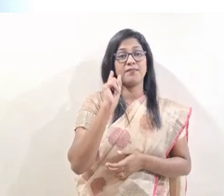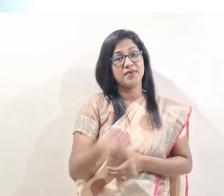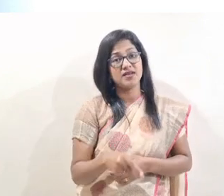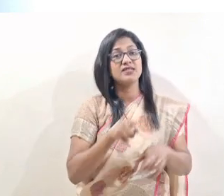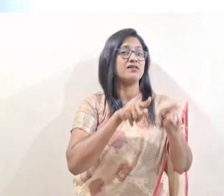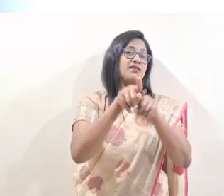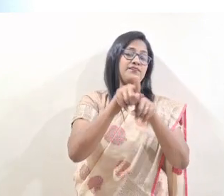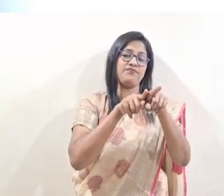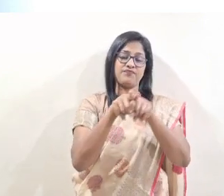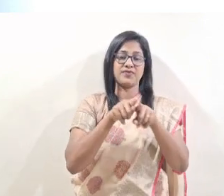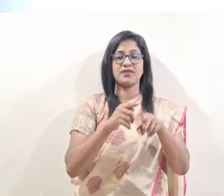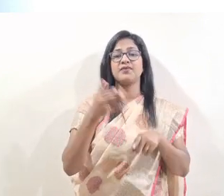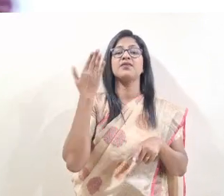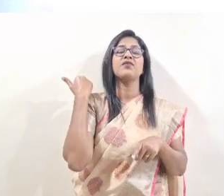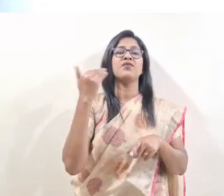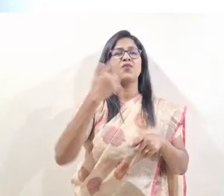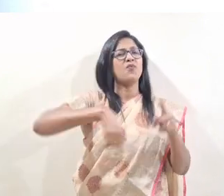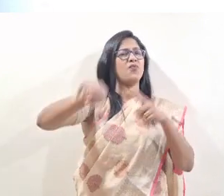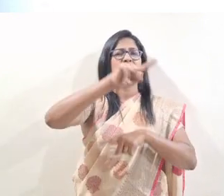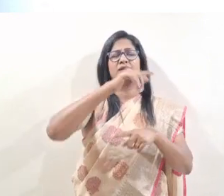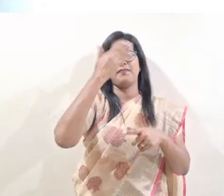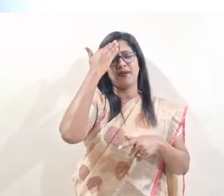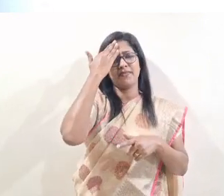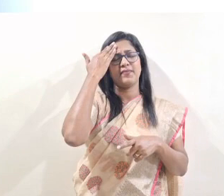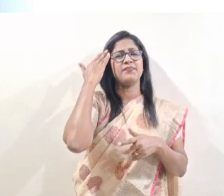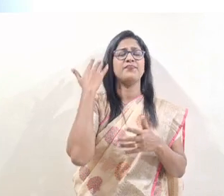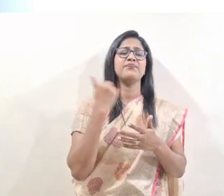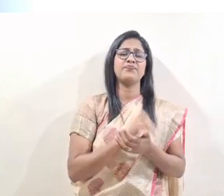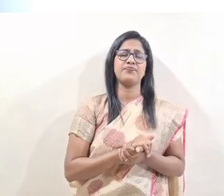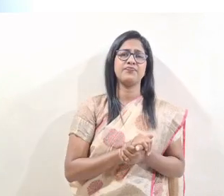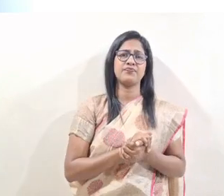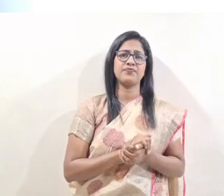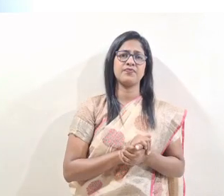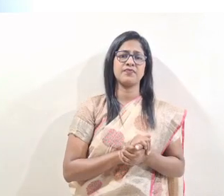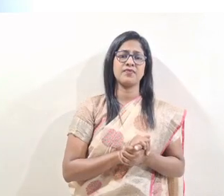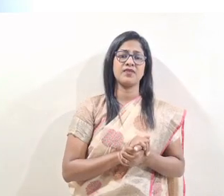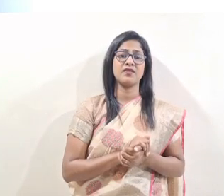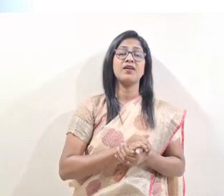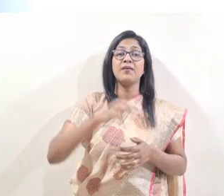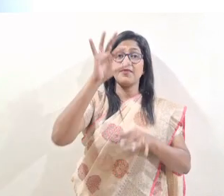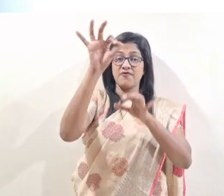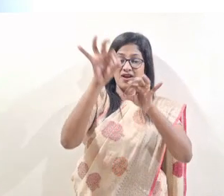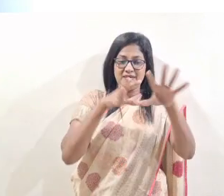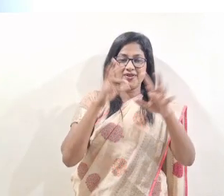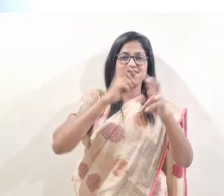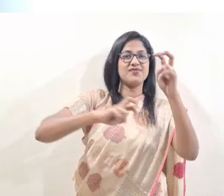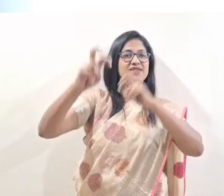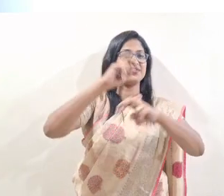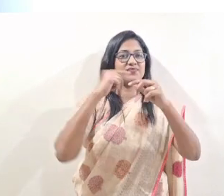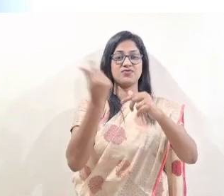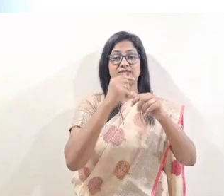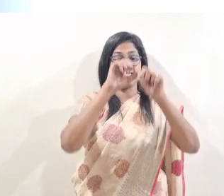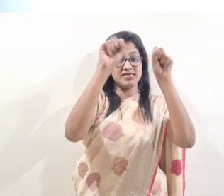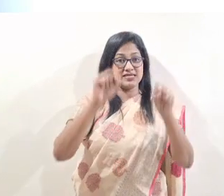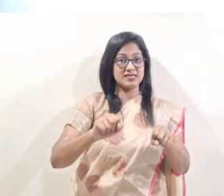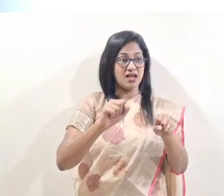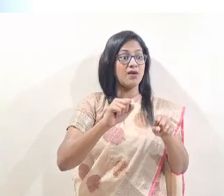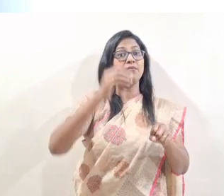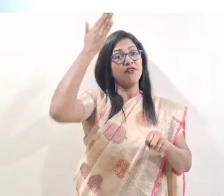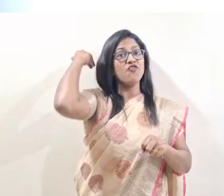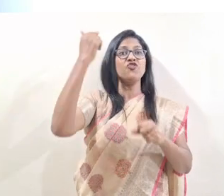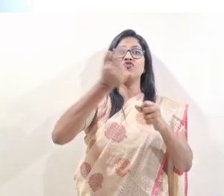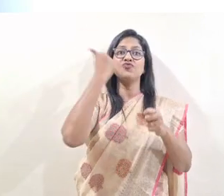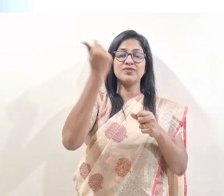to give an example, everybody, whoever was using the urban transport system, they all moved to